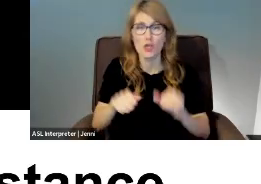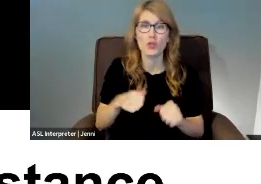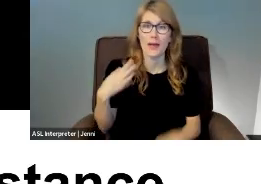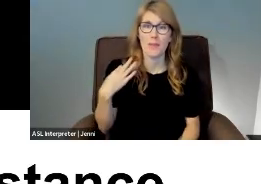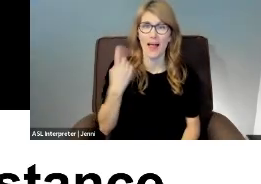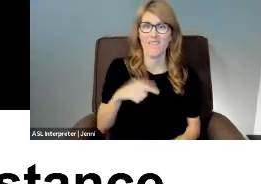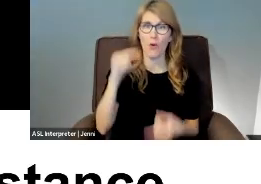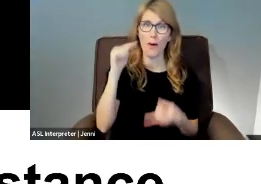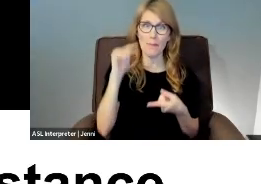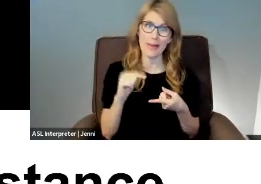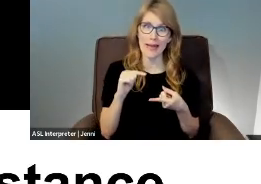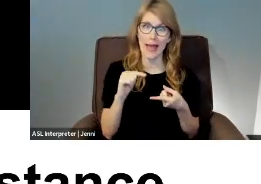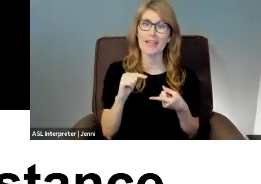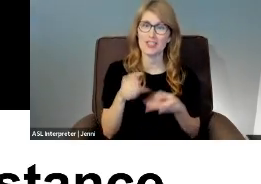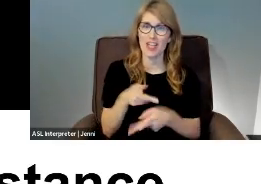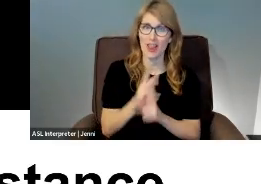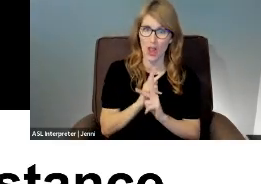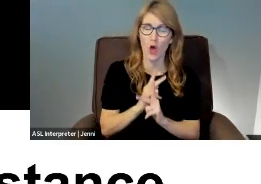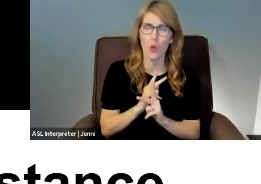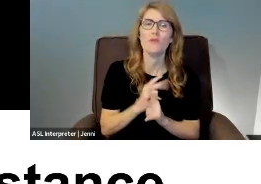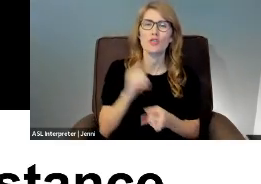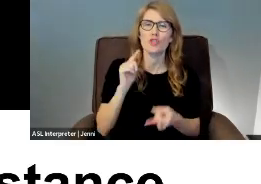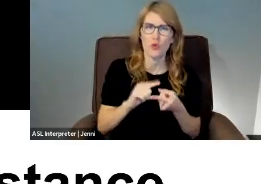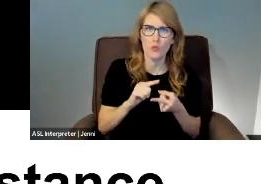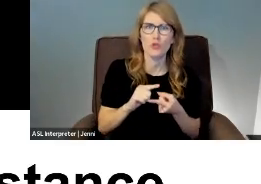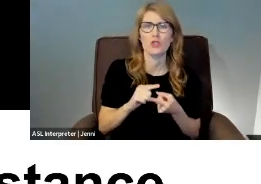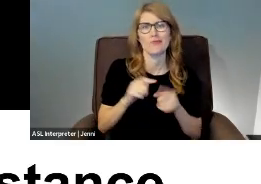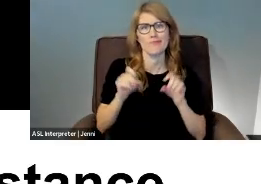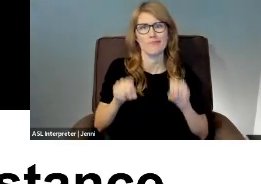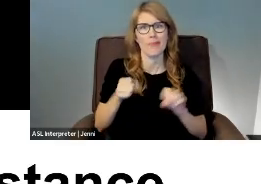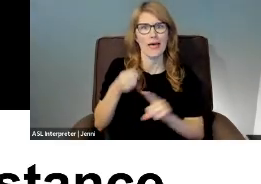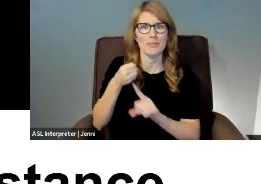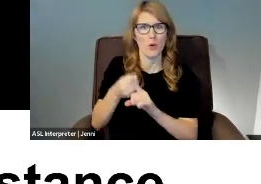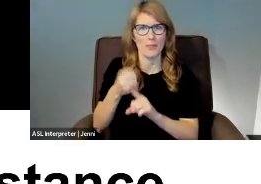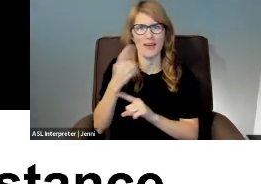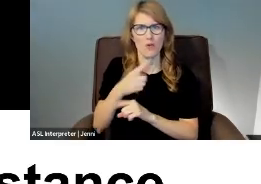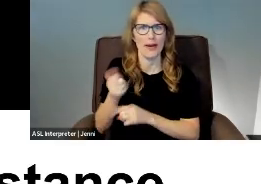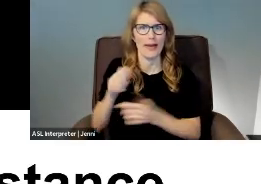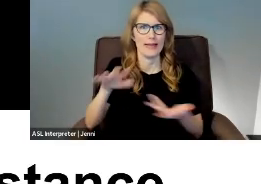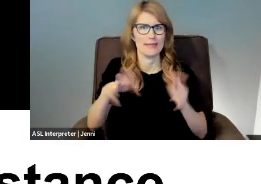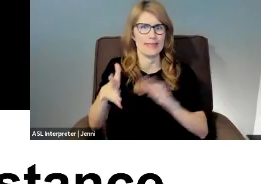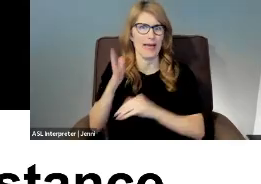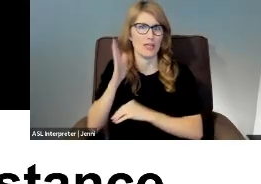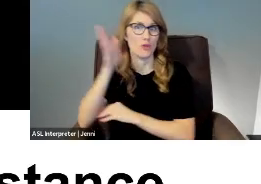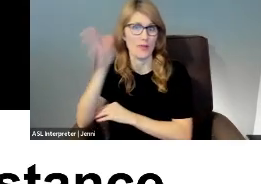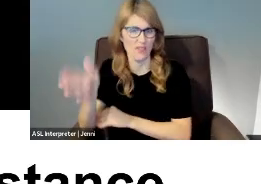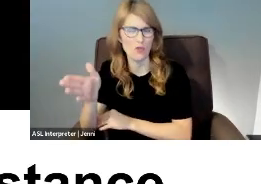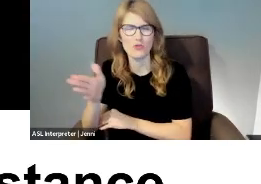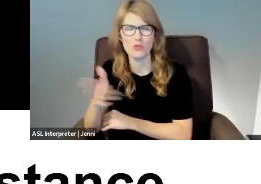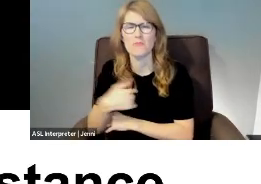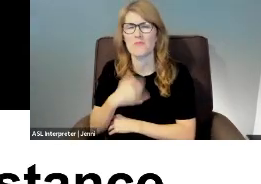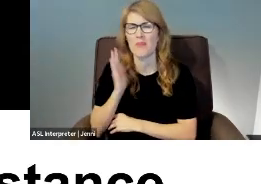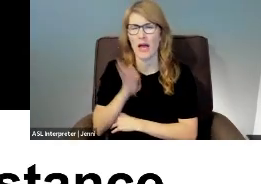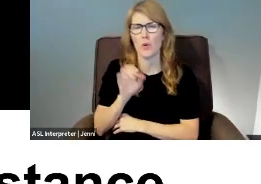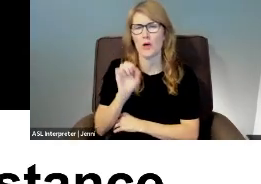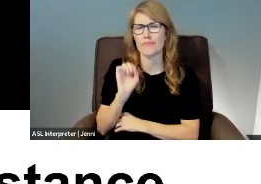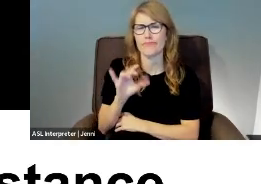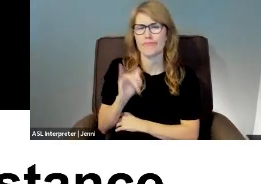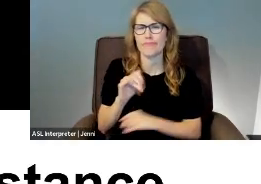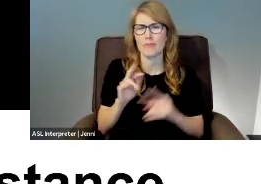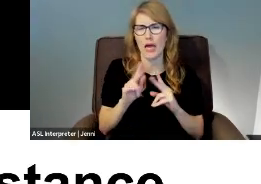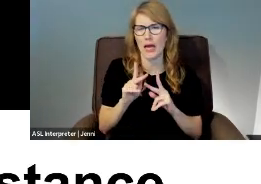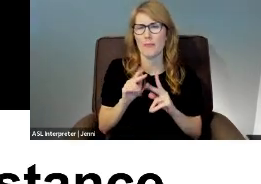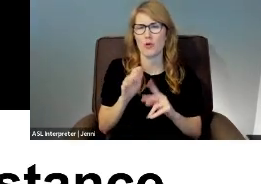reduce the impact of future disasters. And I'll go over a couple of examples of what